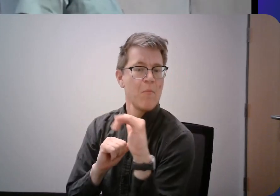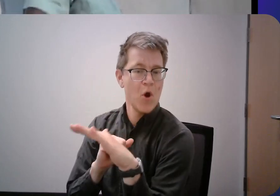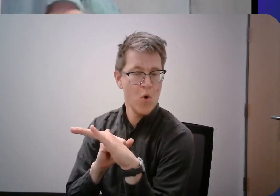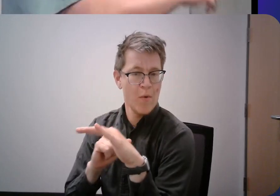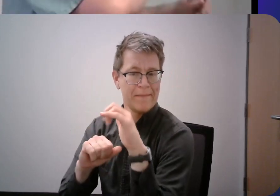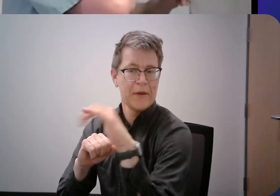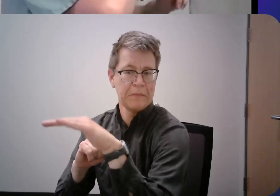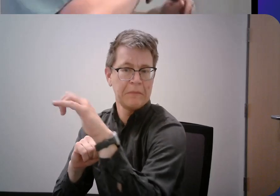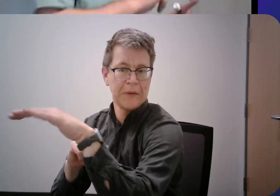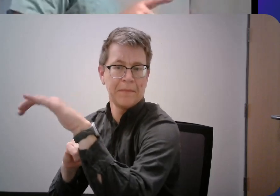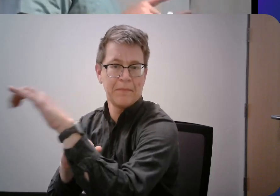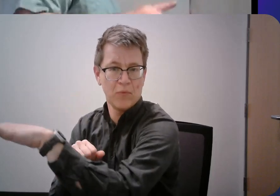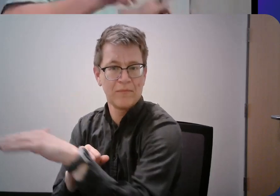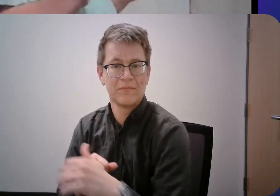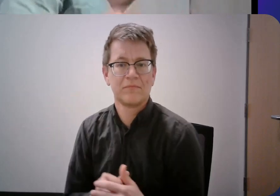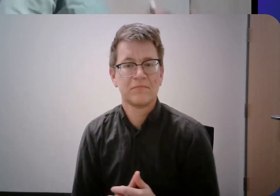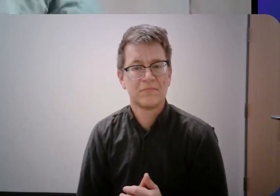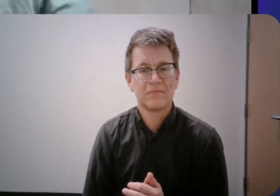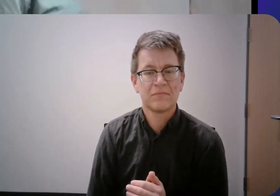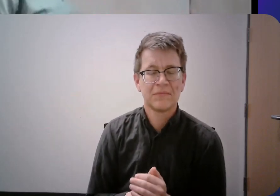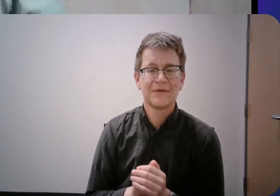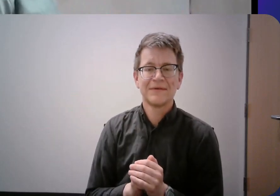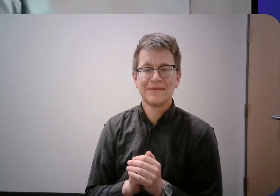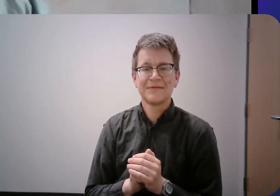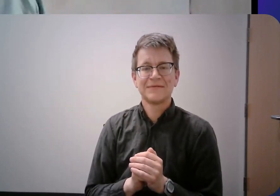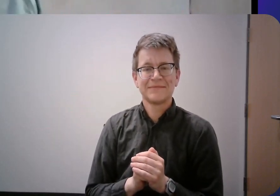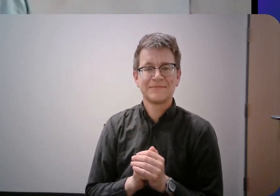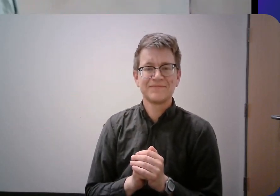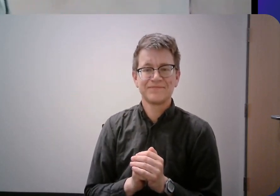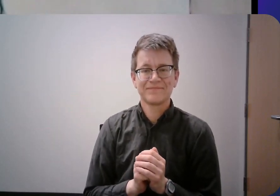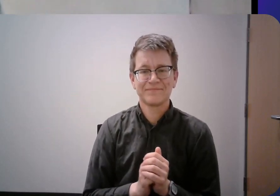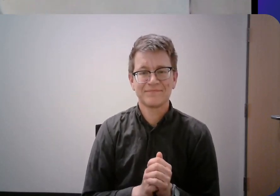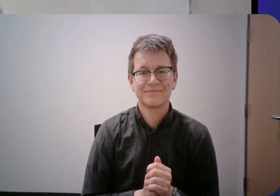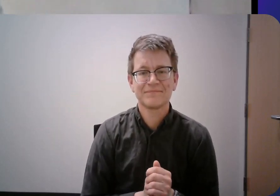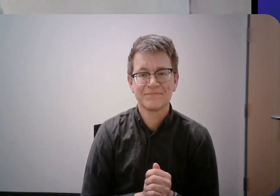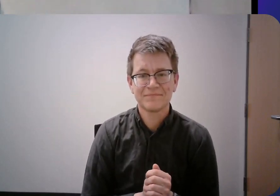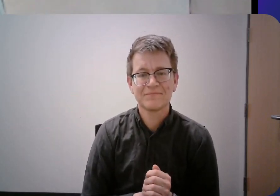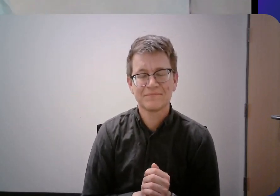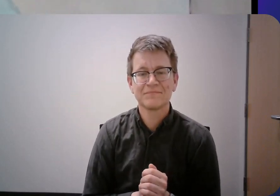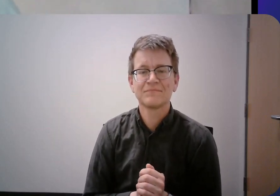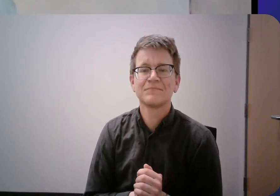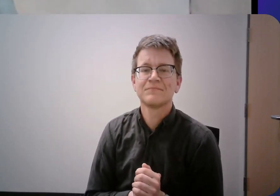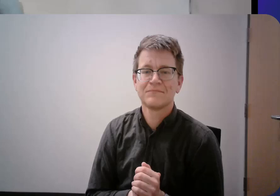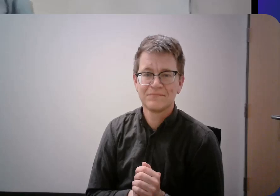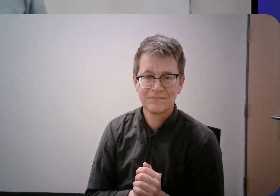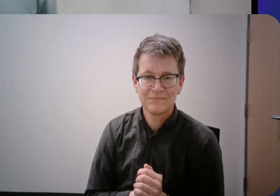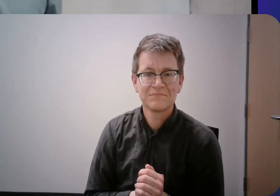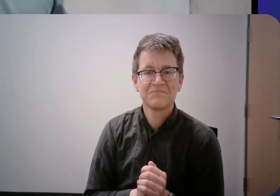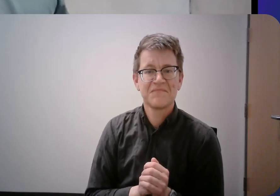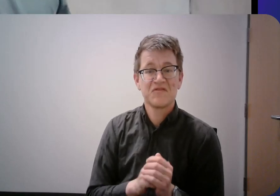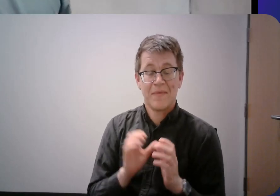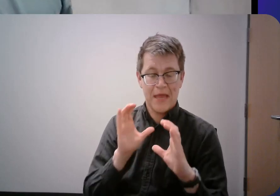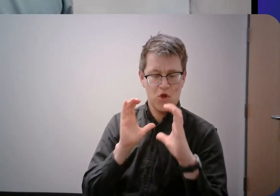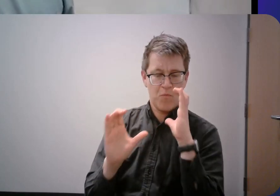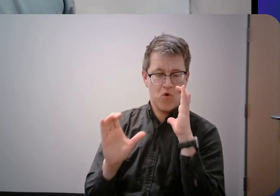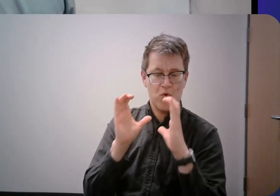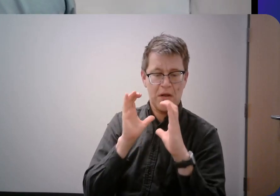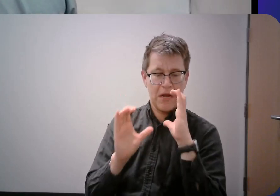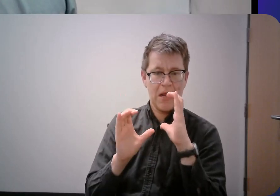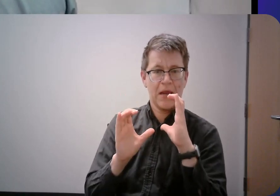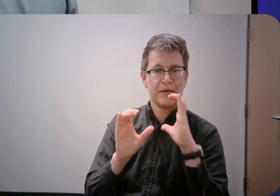island under a big X marks the spot, right? Well, that's the thing. This thing over here is the messenger.